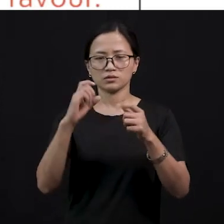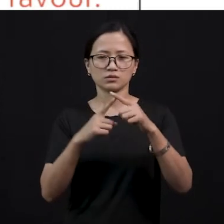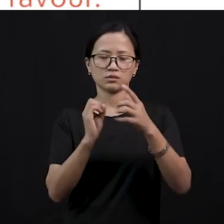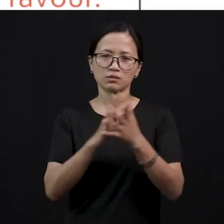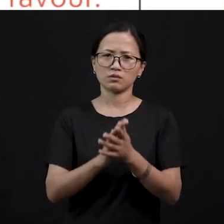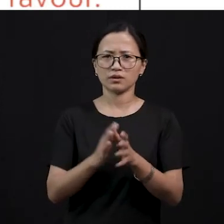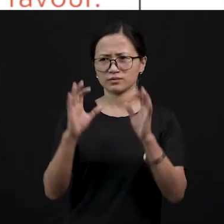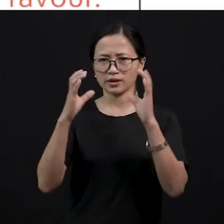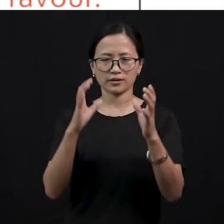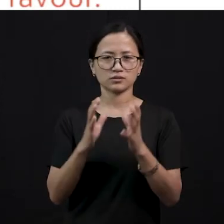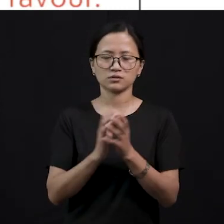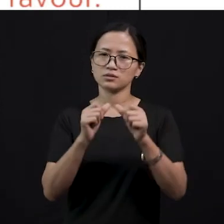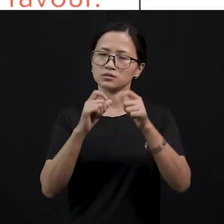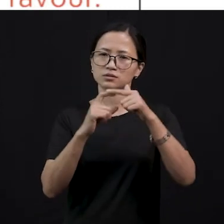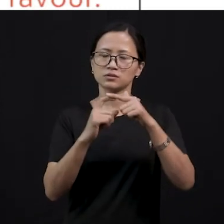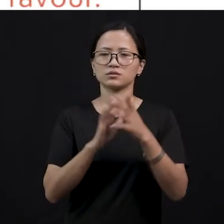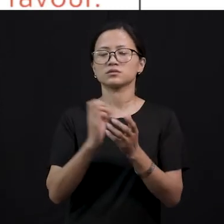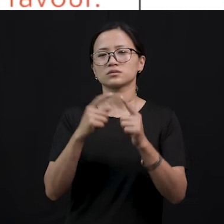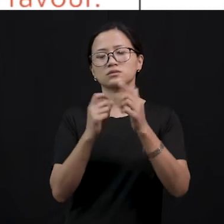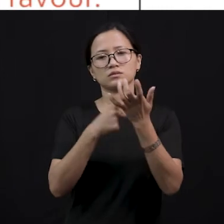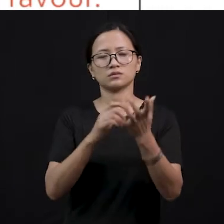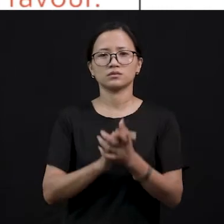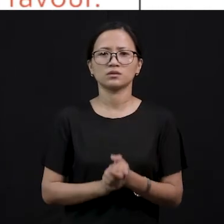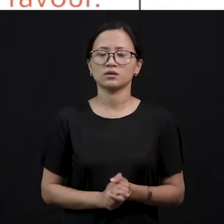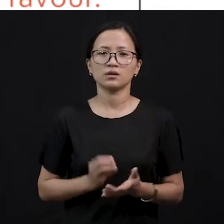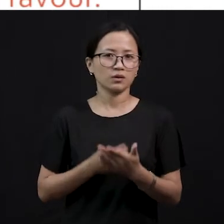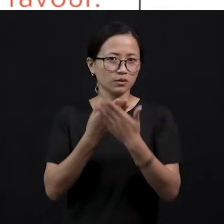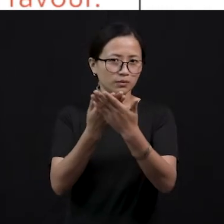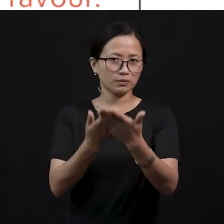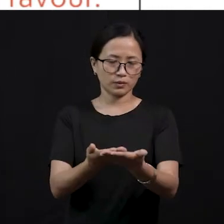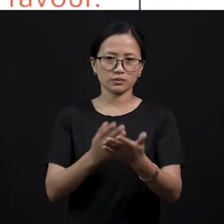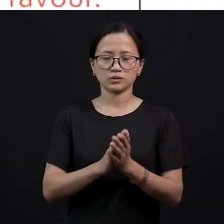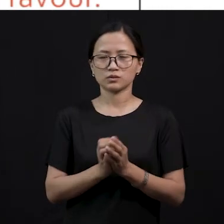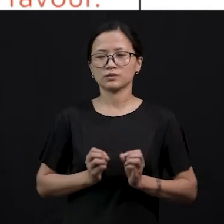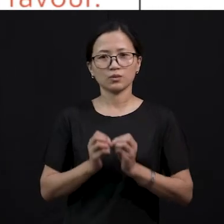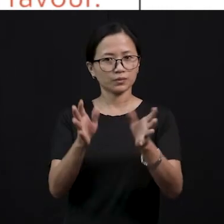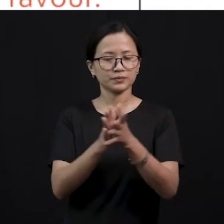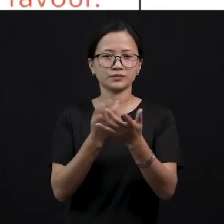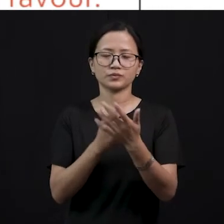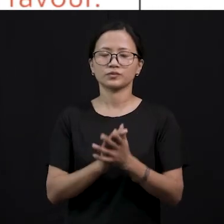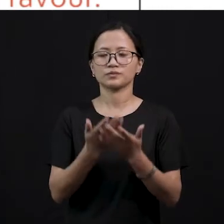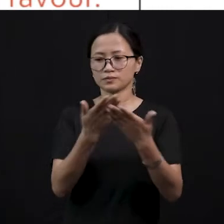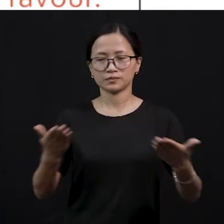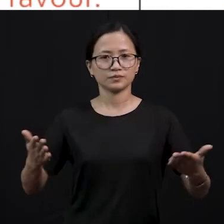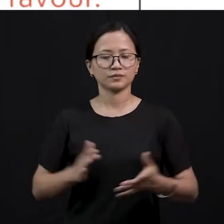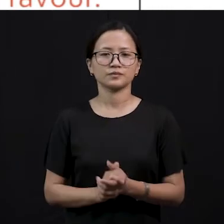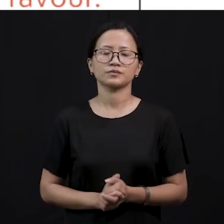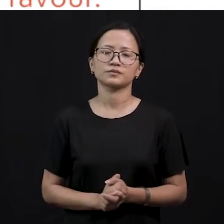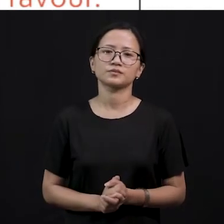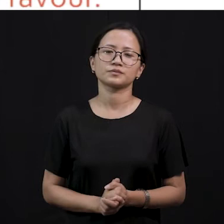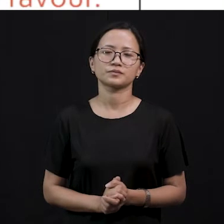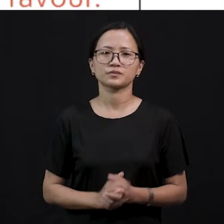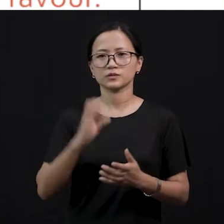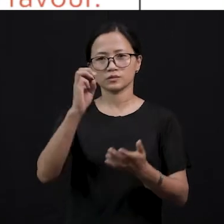political parties will always employ media and will always say that, oh, publish this. Like you have a big ad